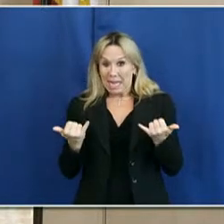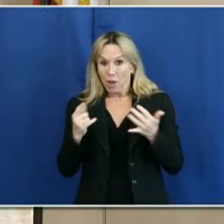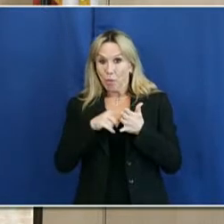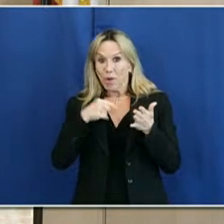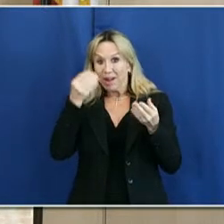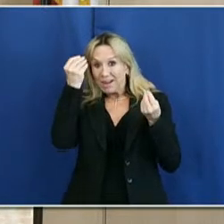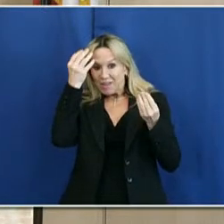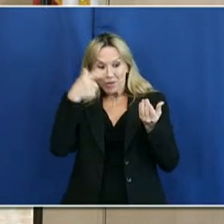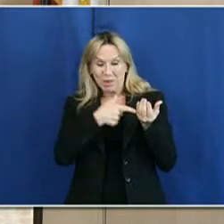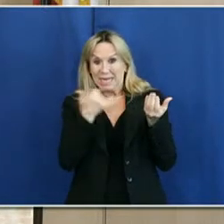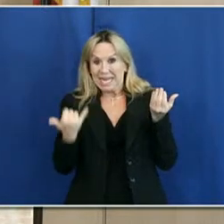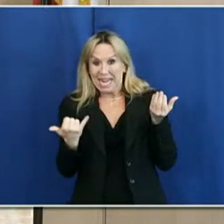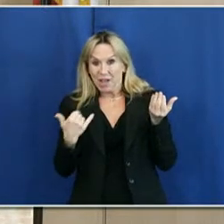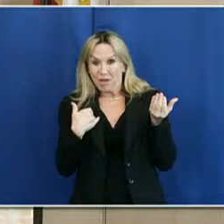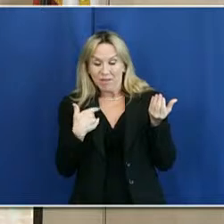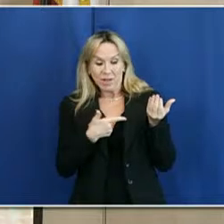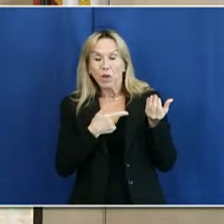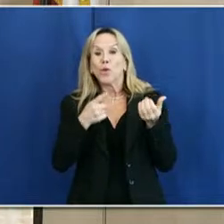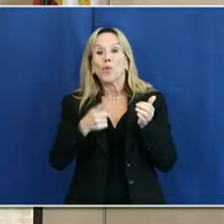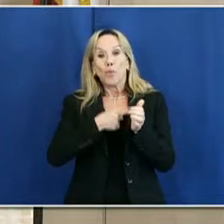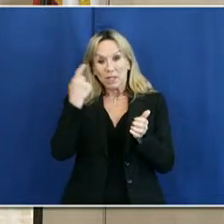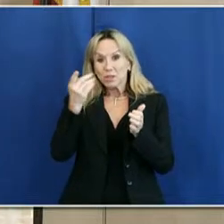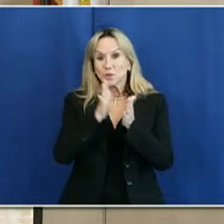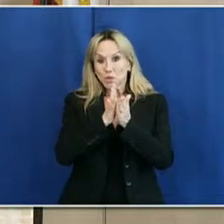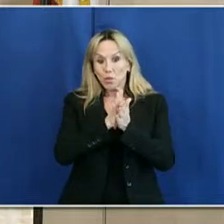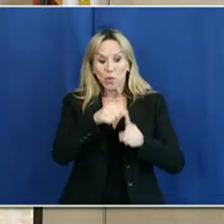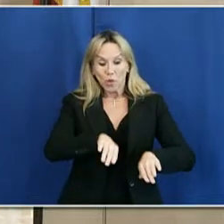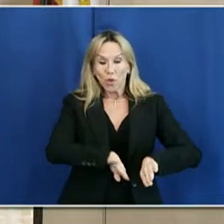today is that once schools open,